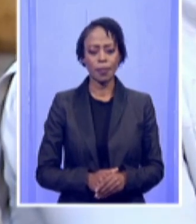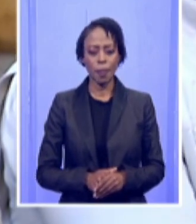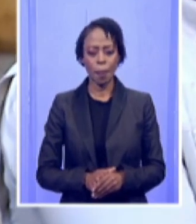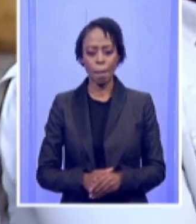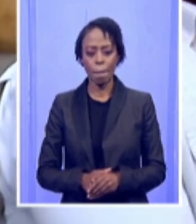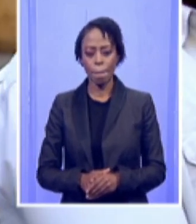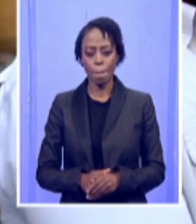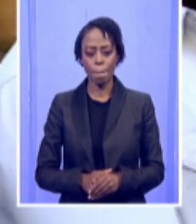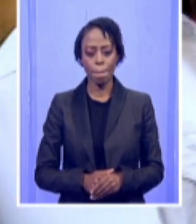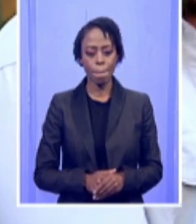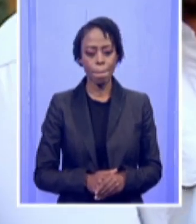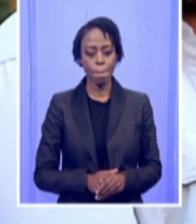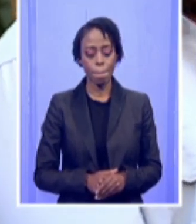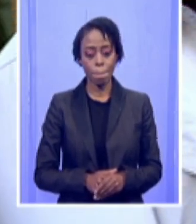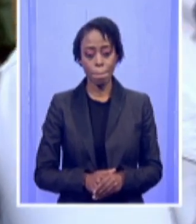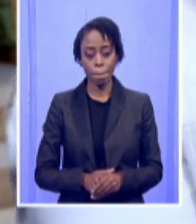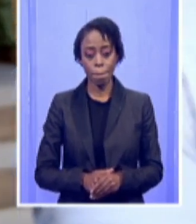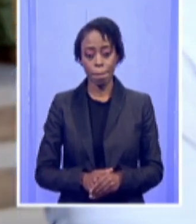Yeah,